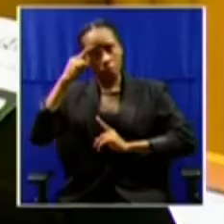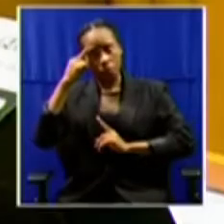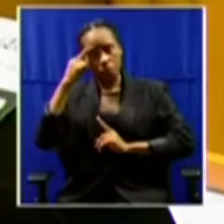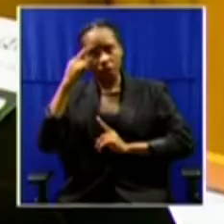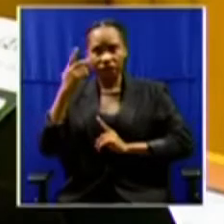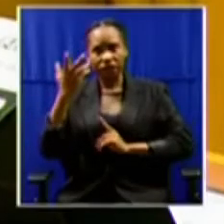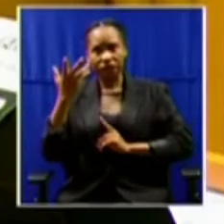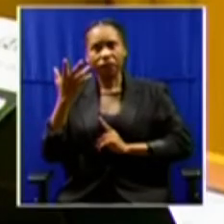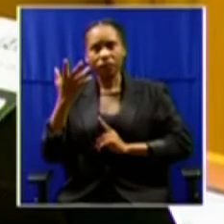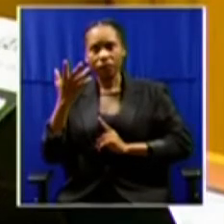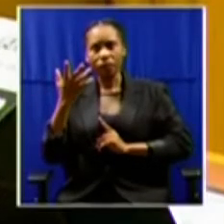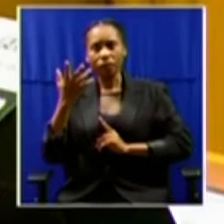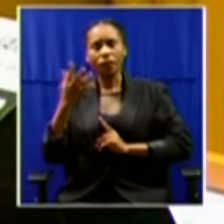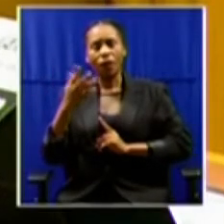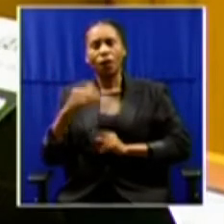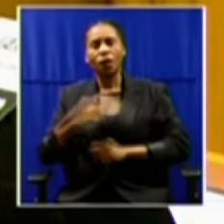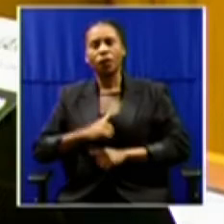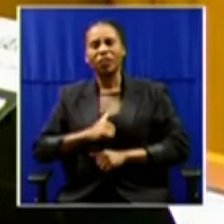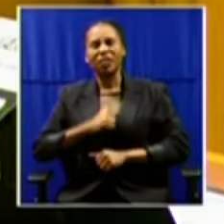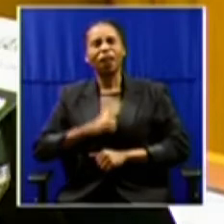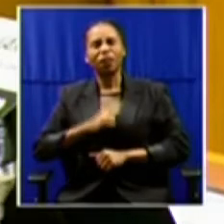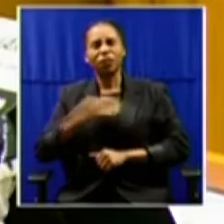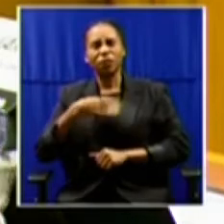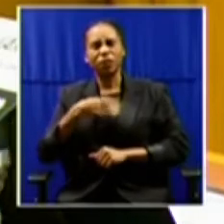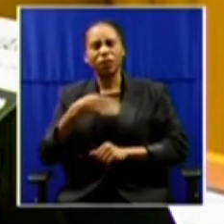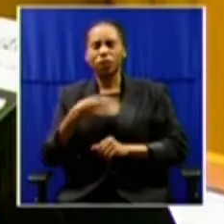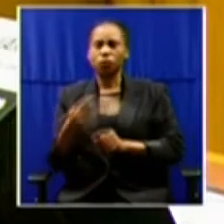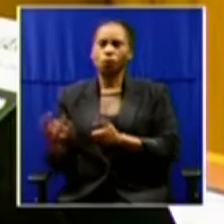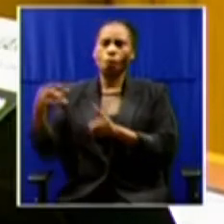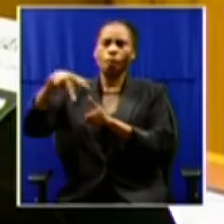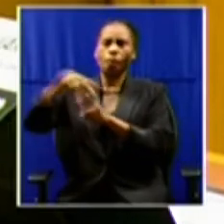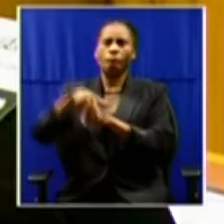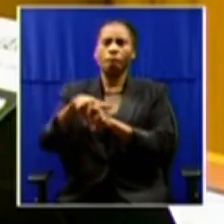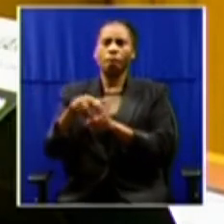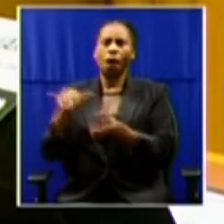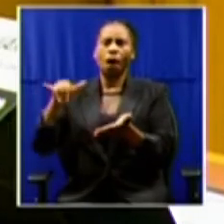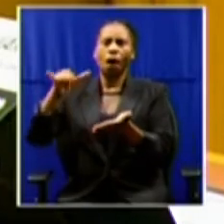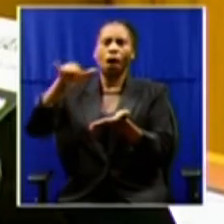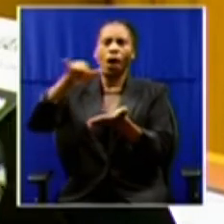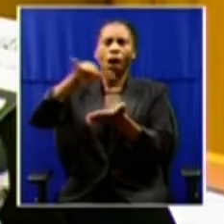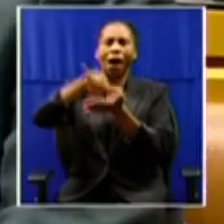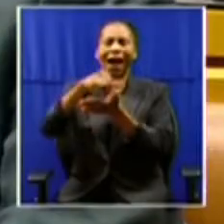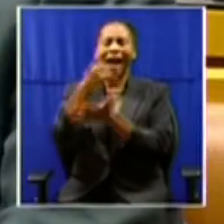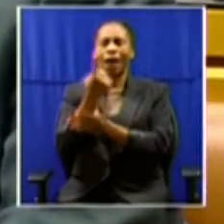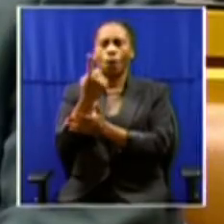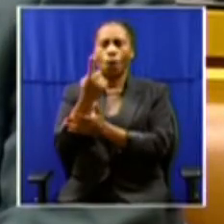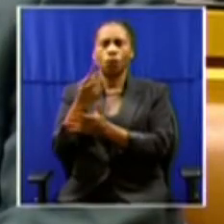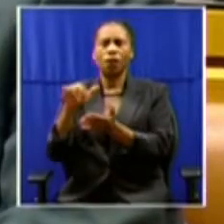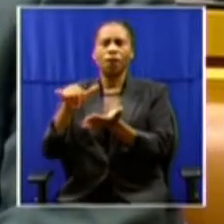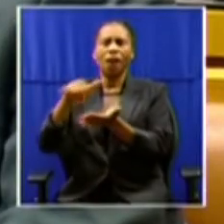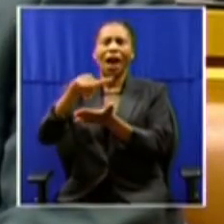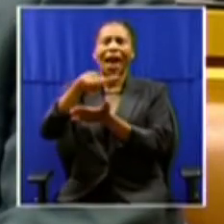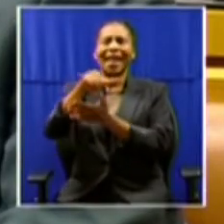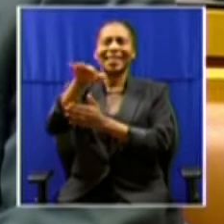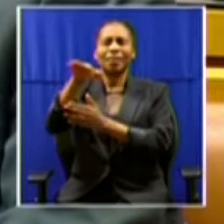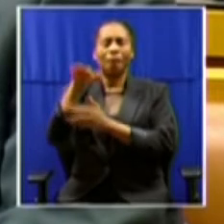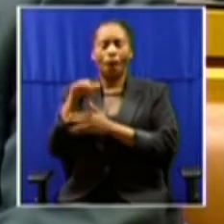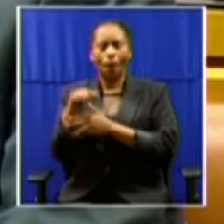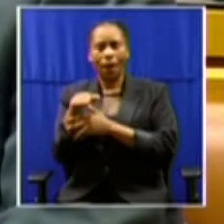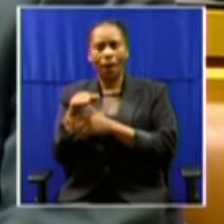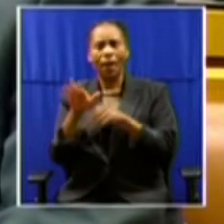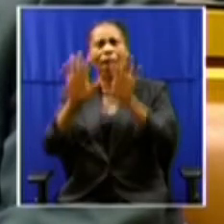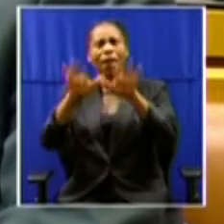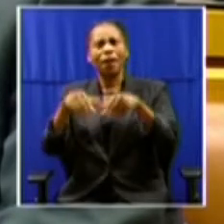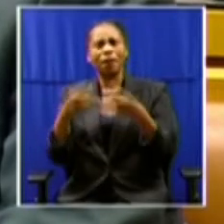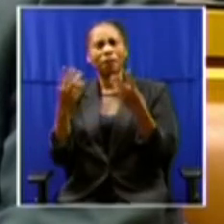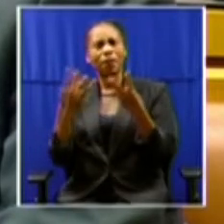selfish of me to just jump into an aircraft alone and fly to Zimbabwe, leaving people who were